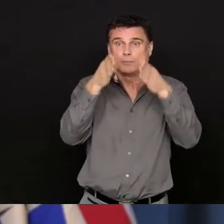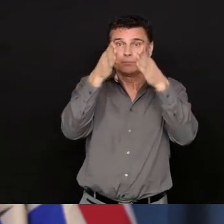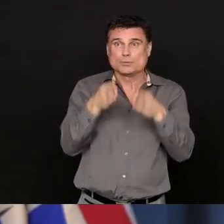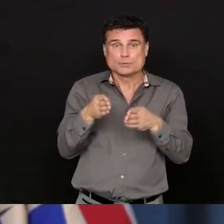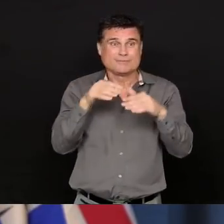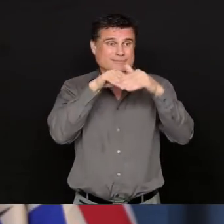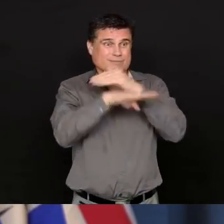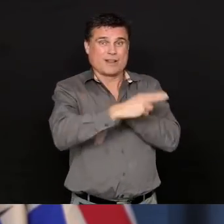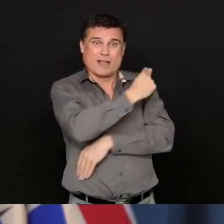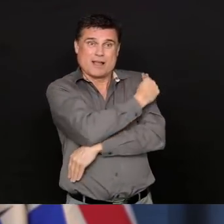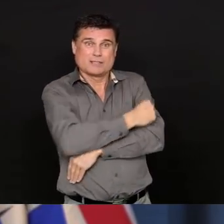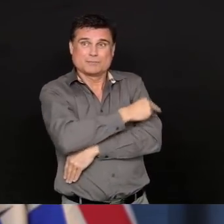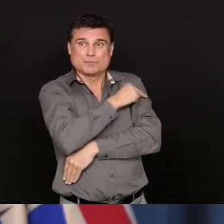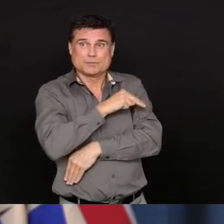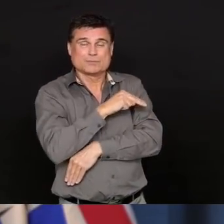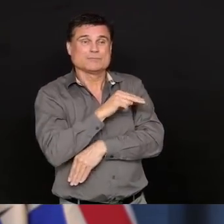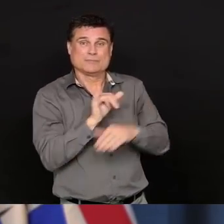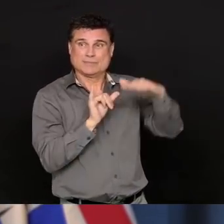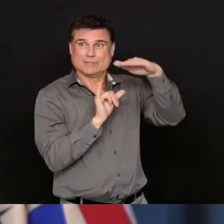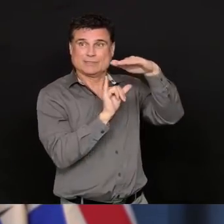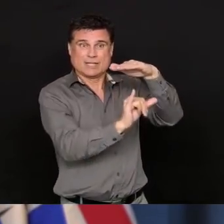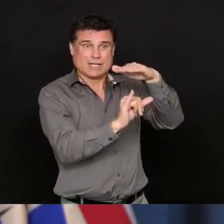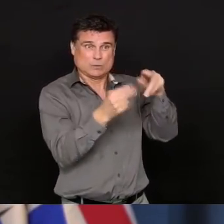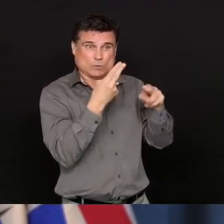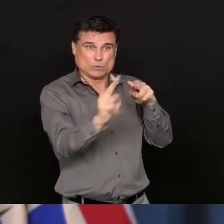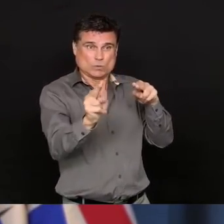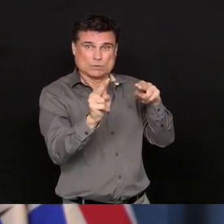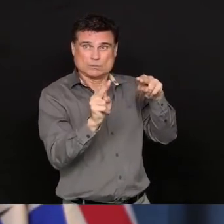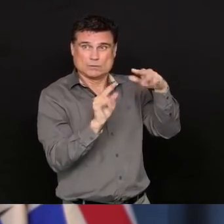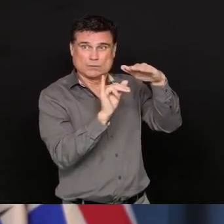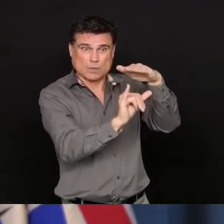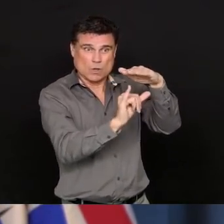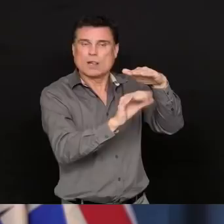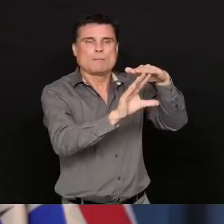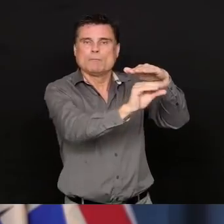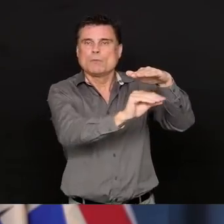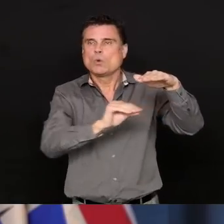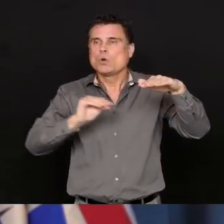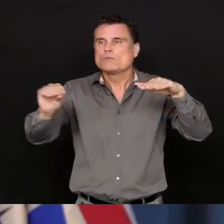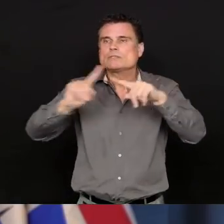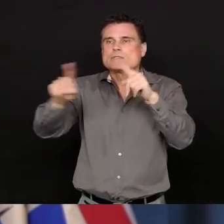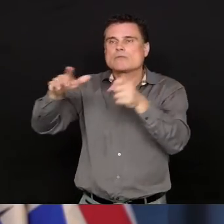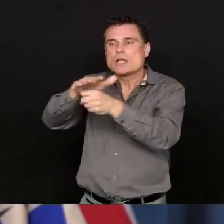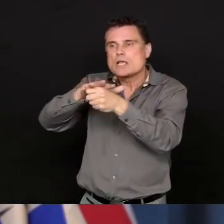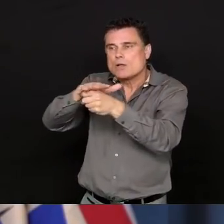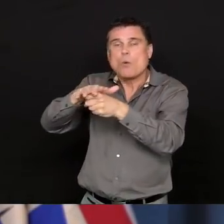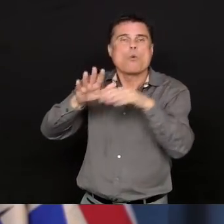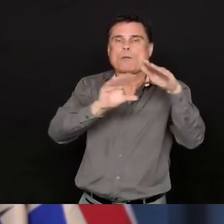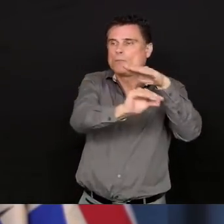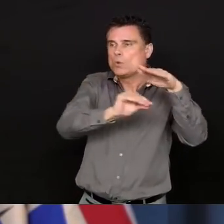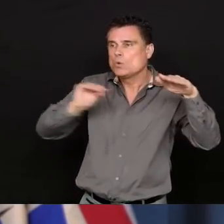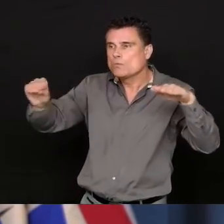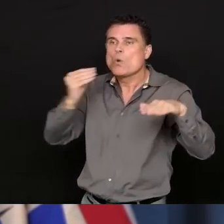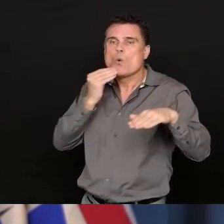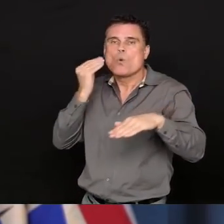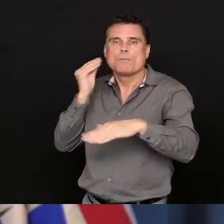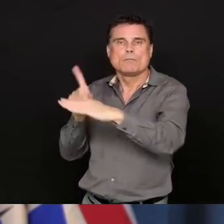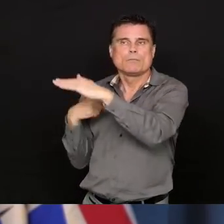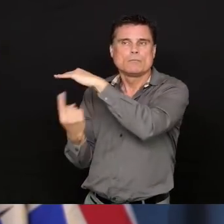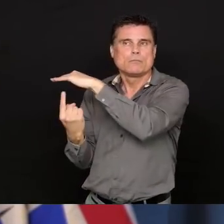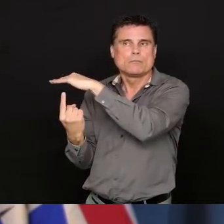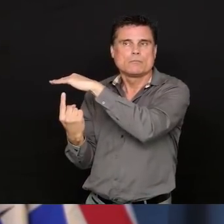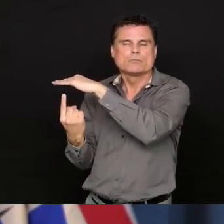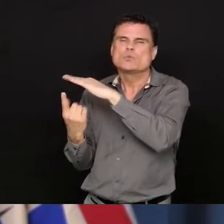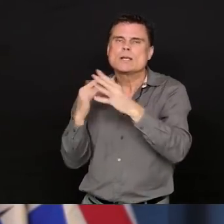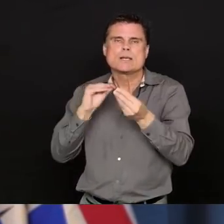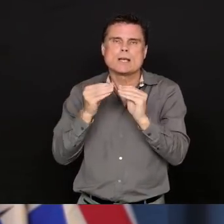you're asking at the moment. We've managed to get it so that it's quite rapid. In terms of when do we look